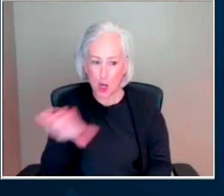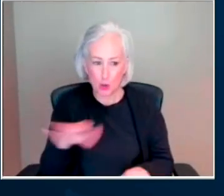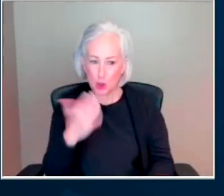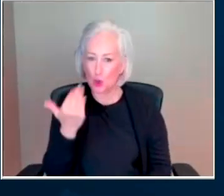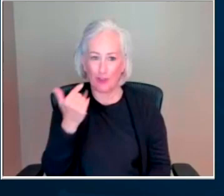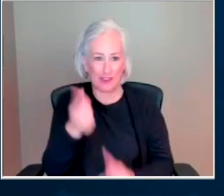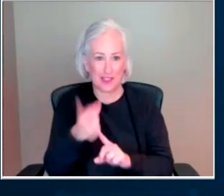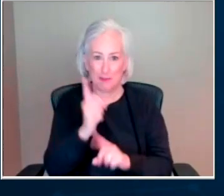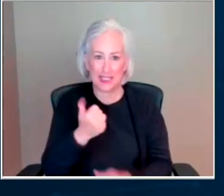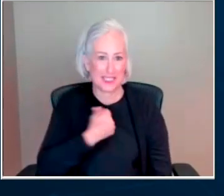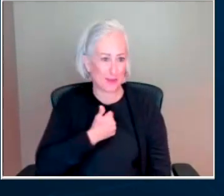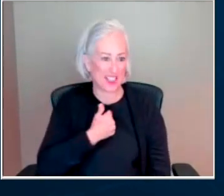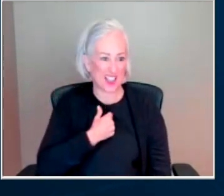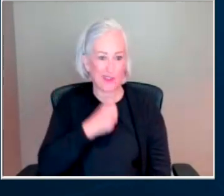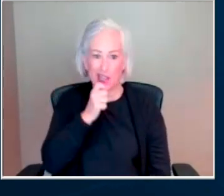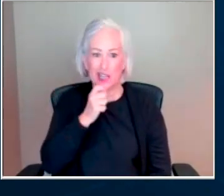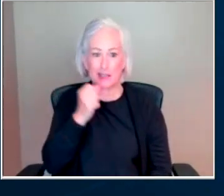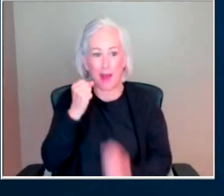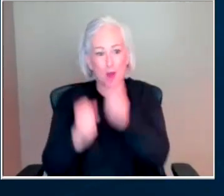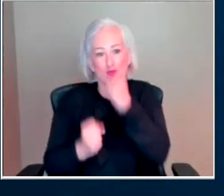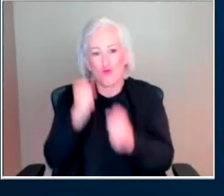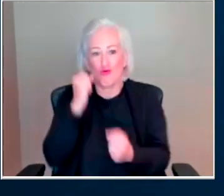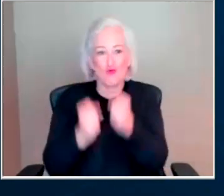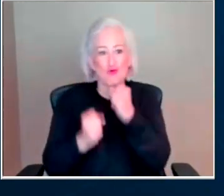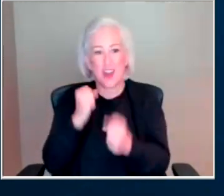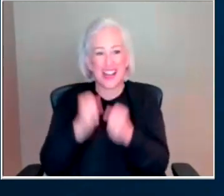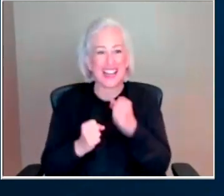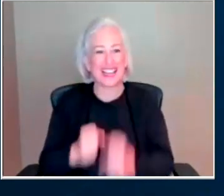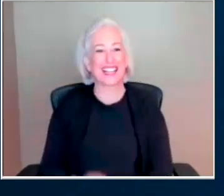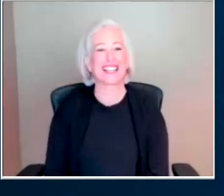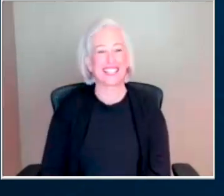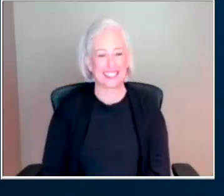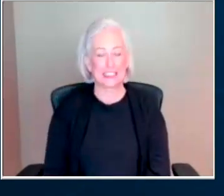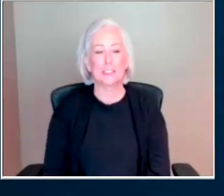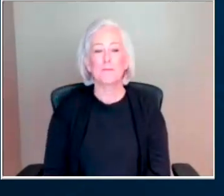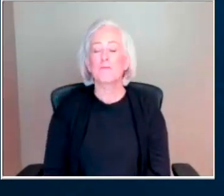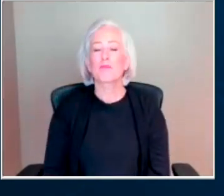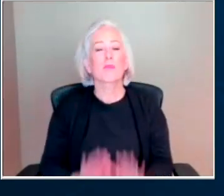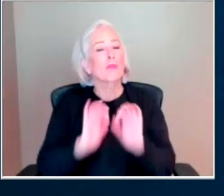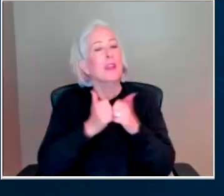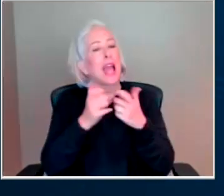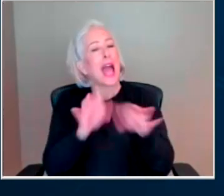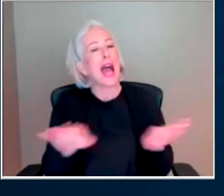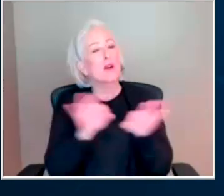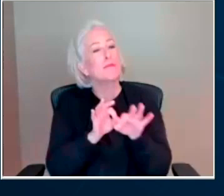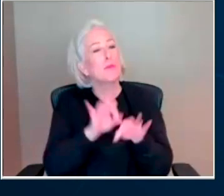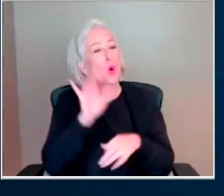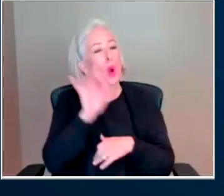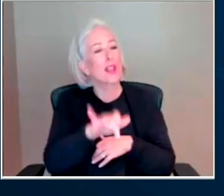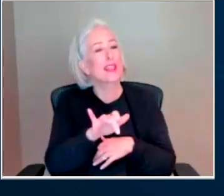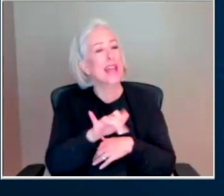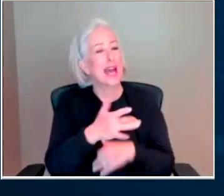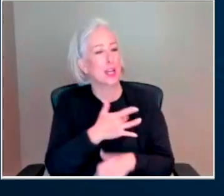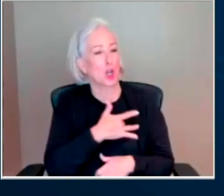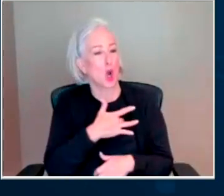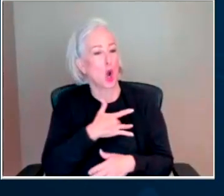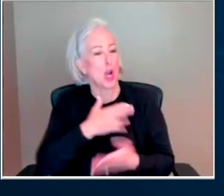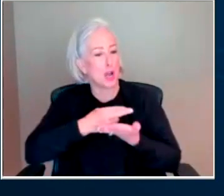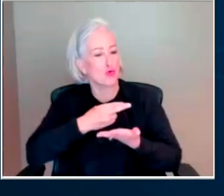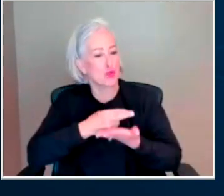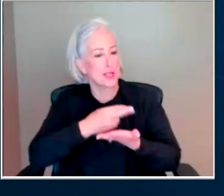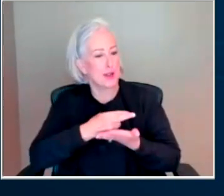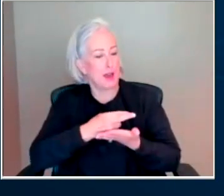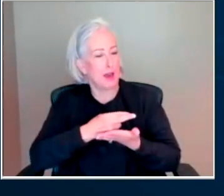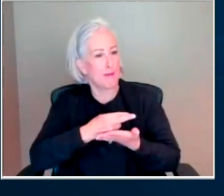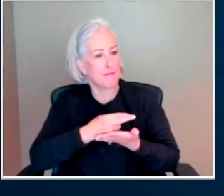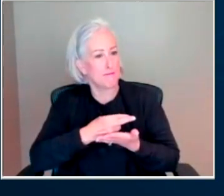not running either, so so you're fine. So how important, though, is that cardiac rehab